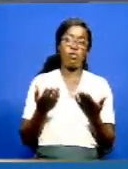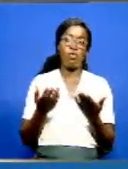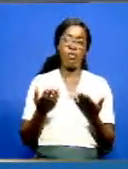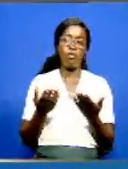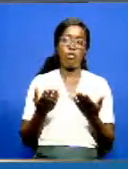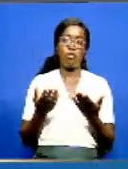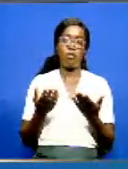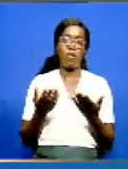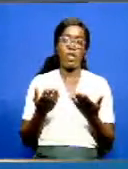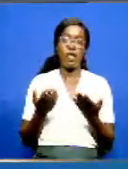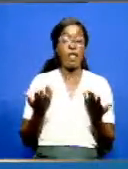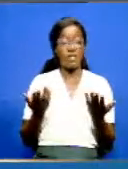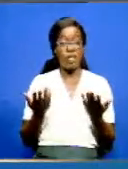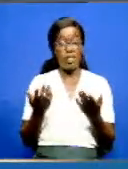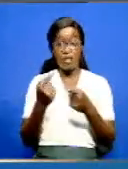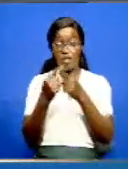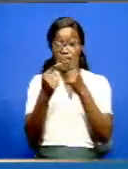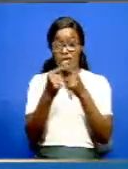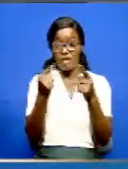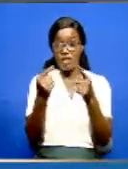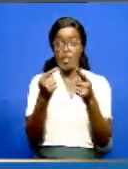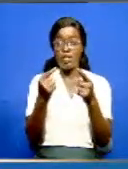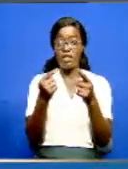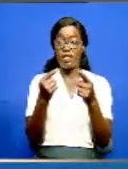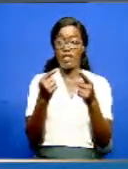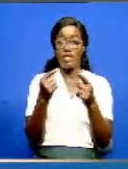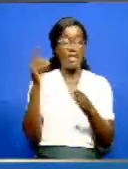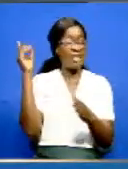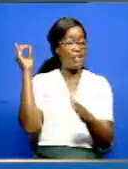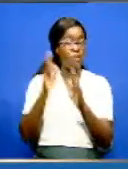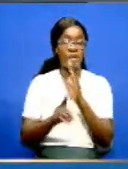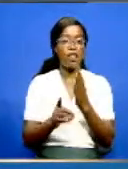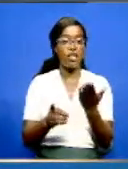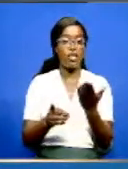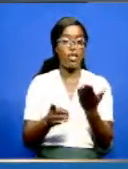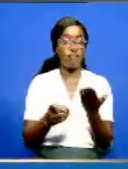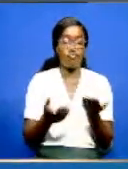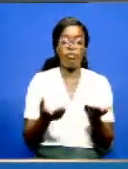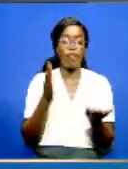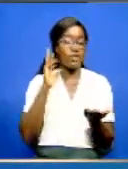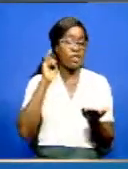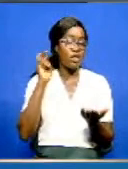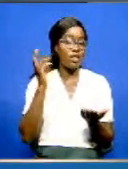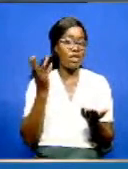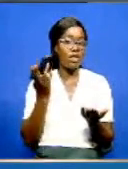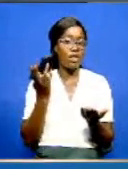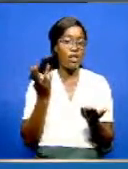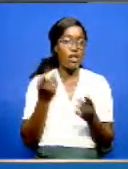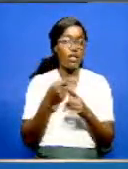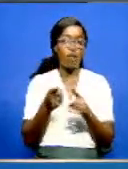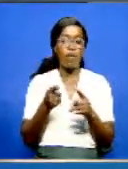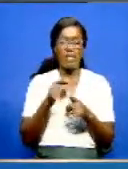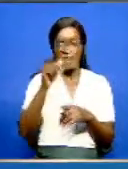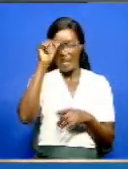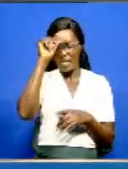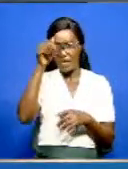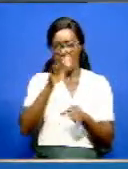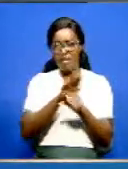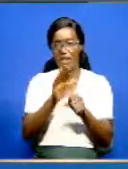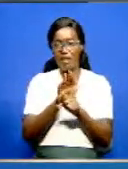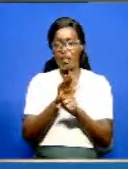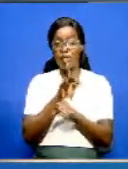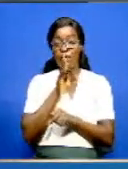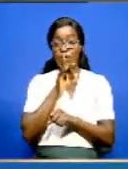his sternness. I've heard that he was a disciplinarian, that he was, but his intelligence and his